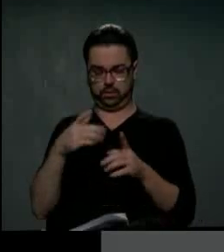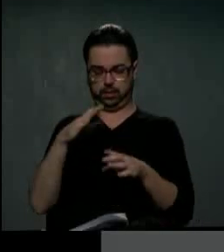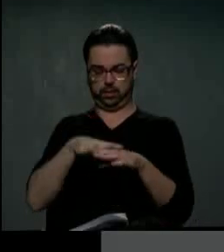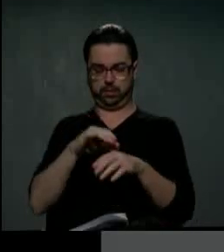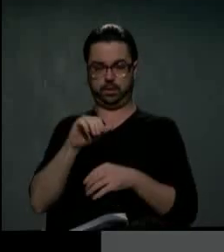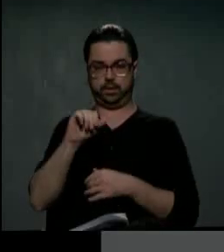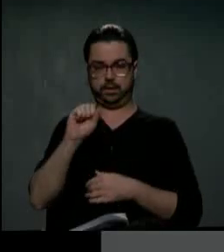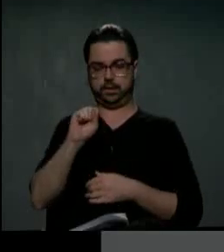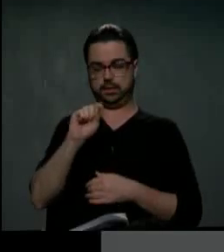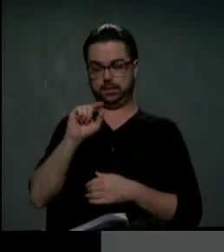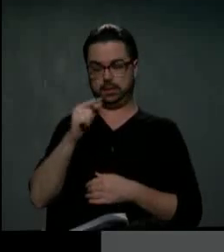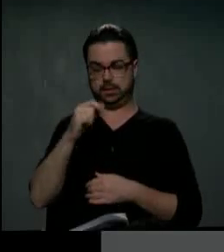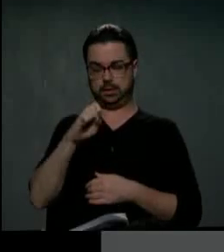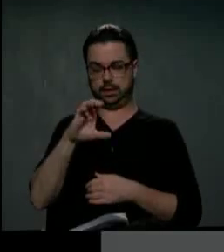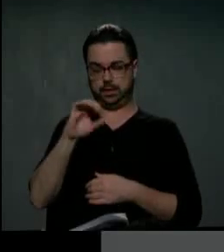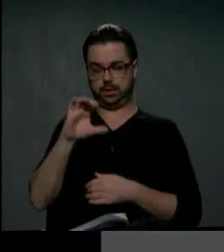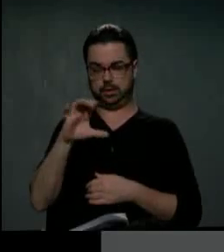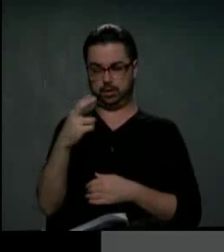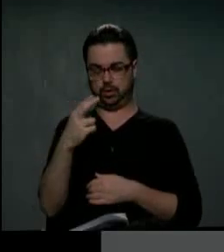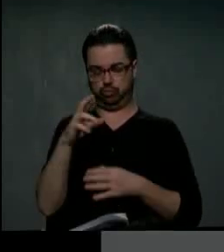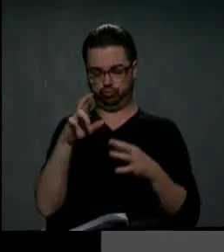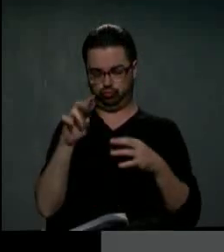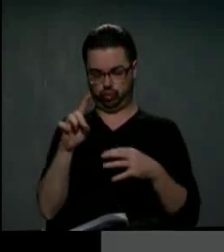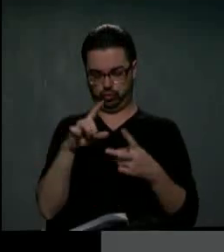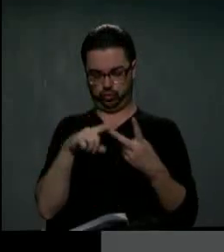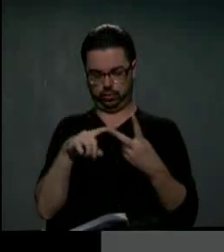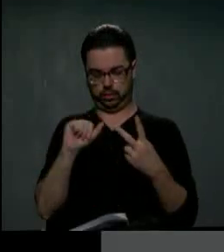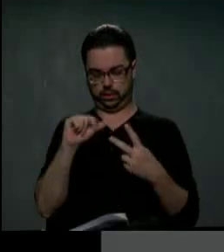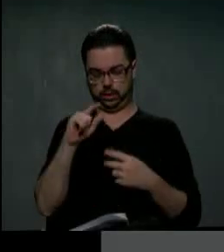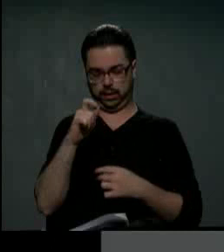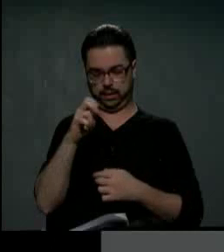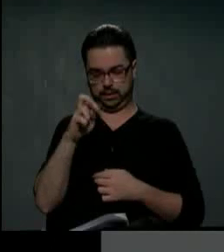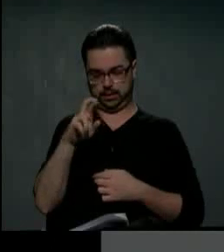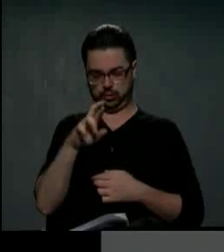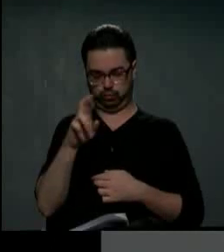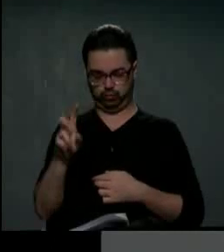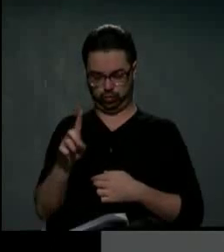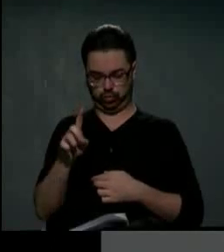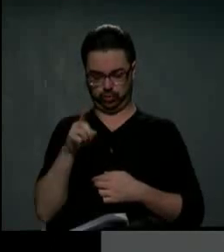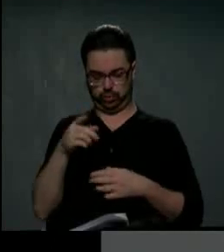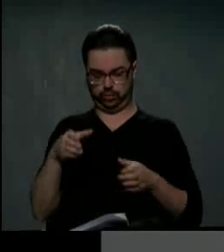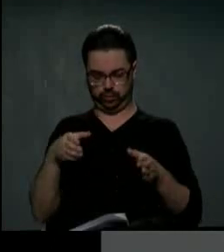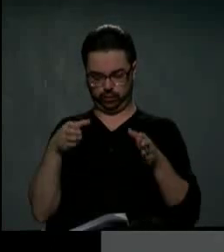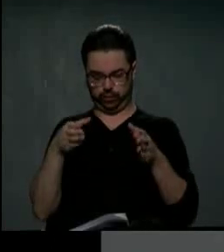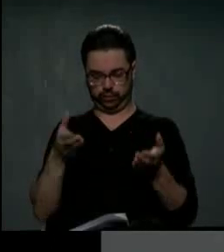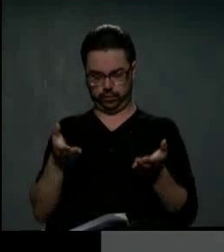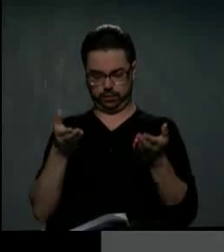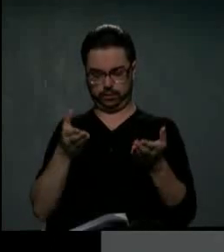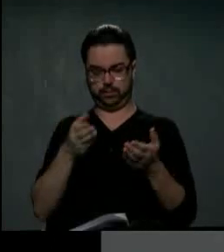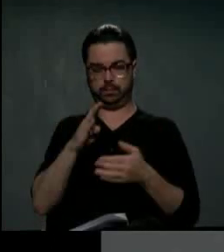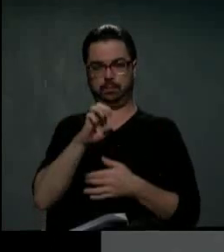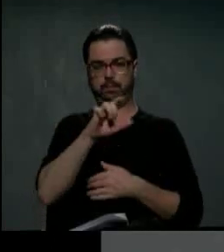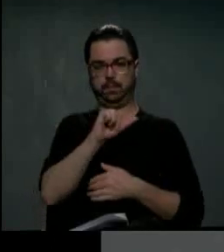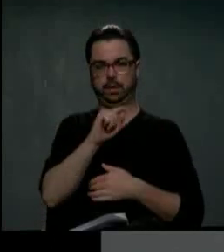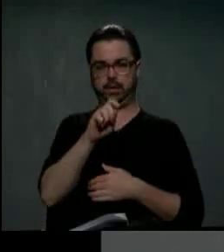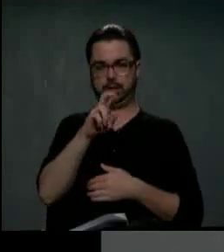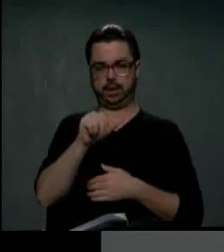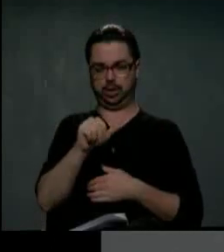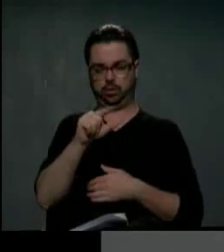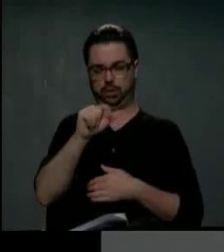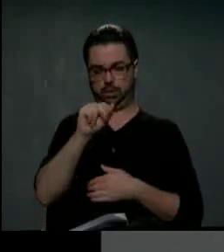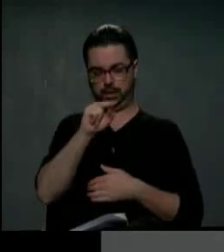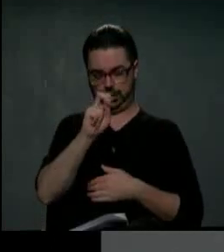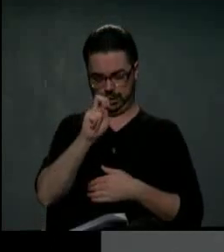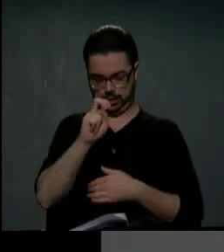Alexander Road. The applicant has amended the request and is now proposing Bellaterra Lane, Bellaterra Cove, and Bellaterra Boulevard within the